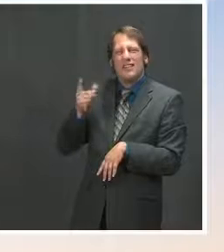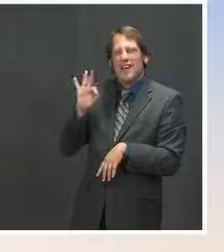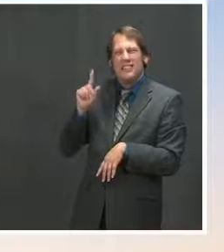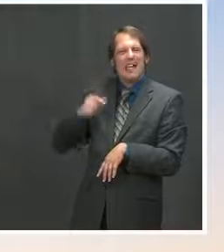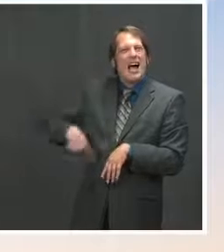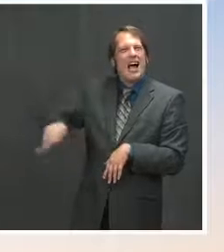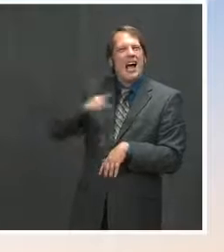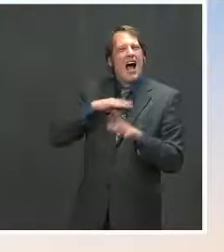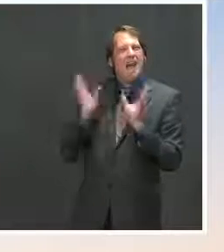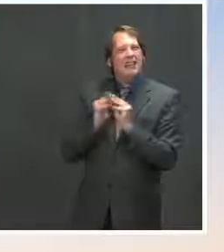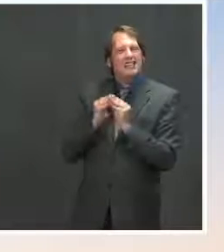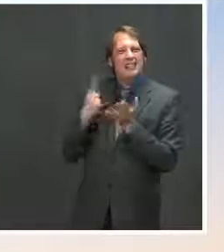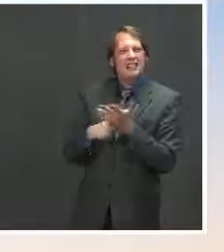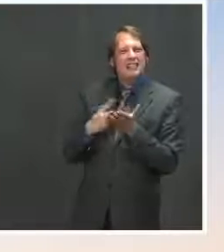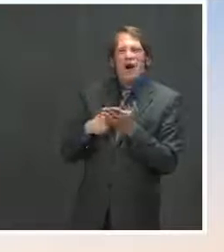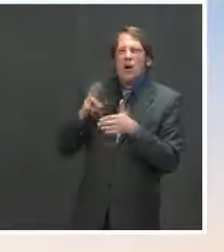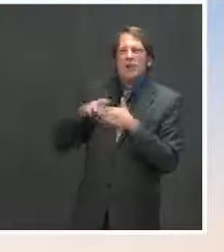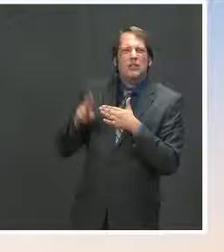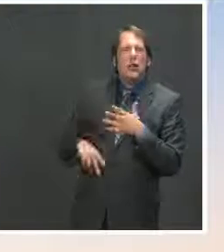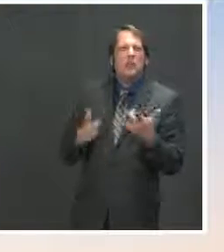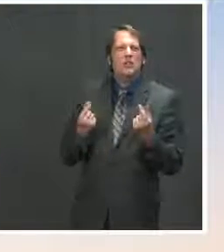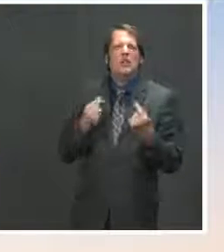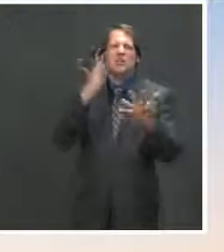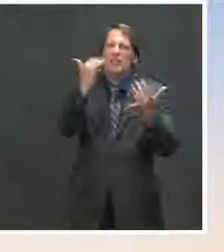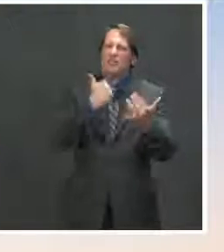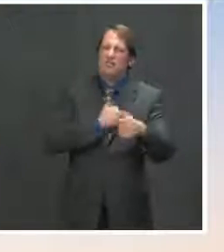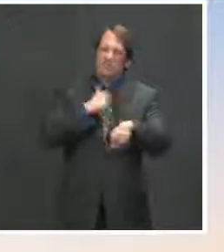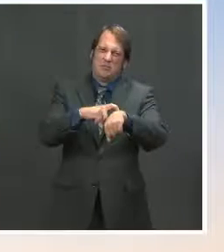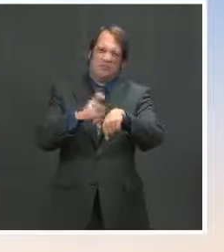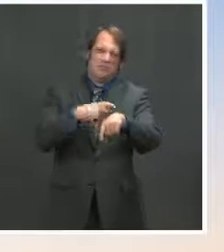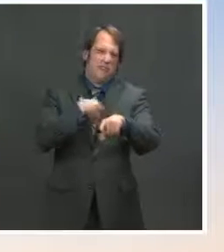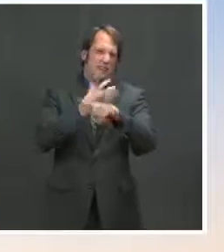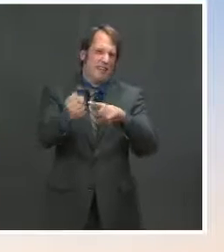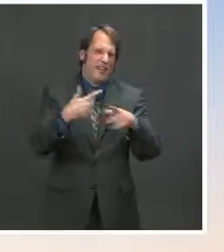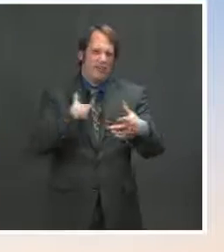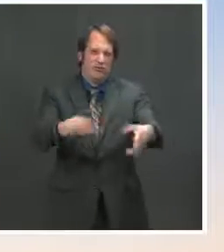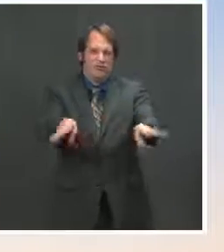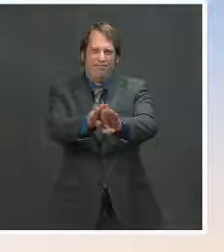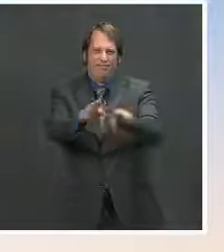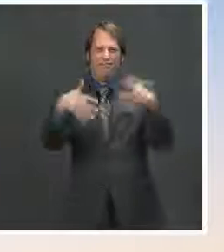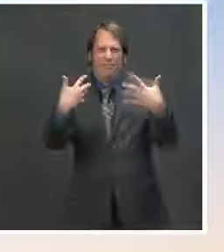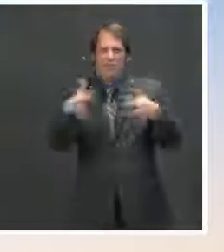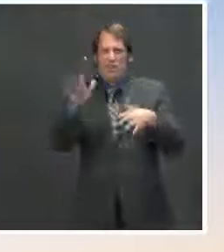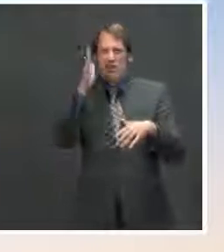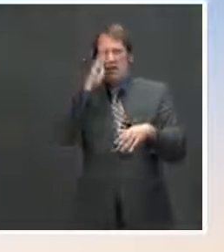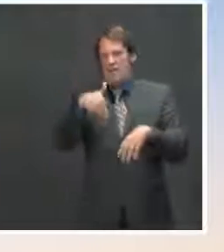I'm sorry we have to wrap up because you guys are gathering in about 30 seconds here, but thank you everyone so much.